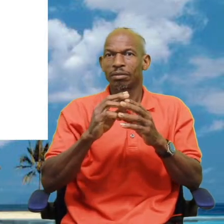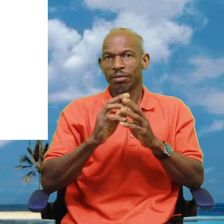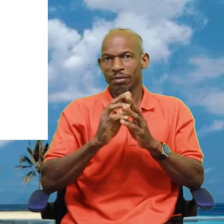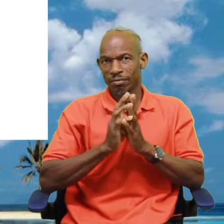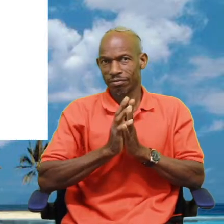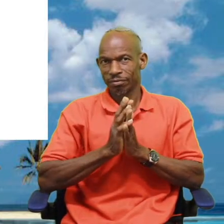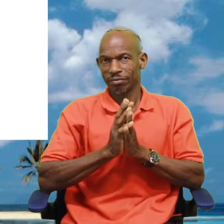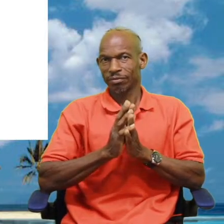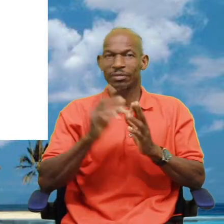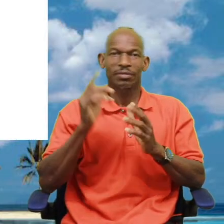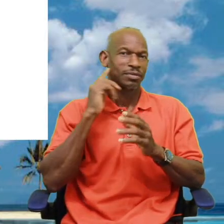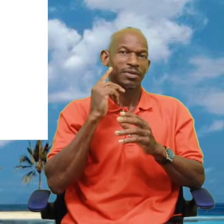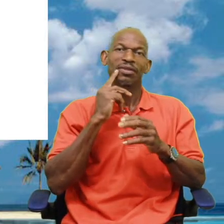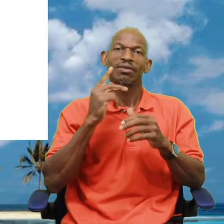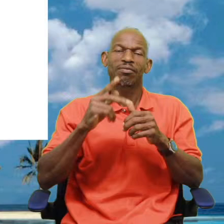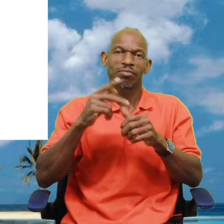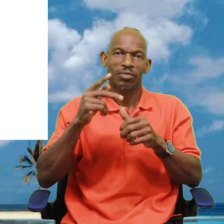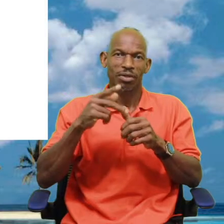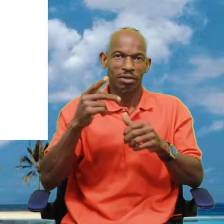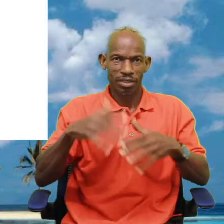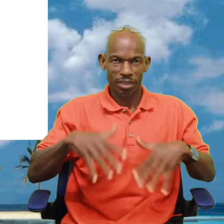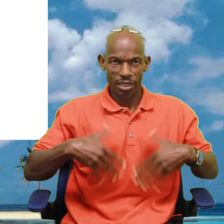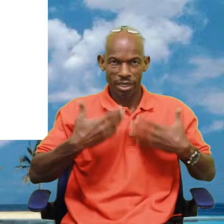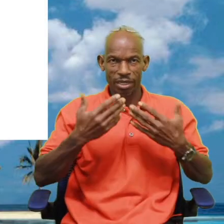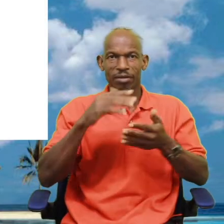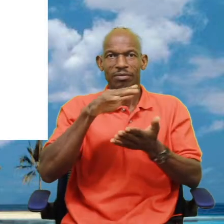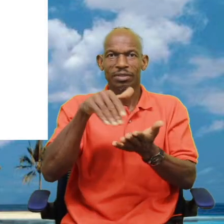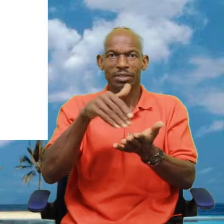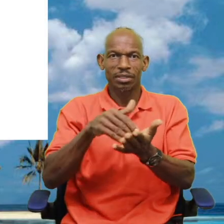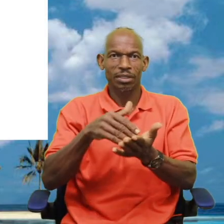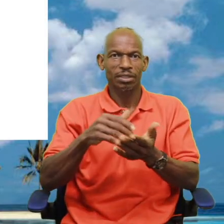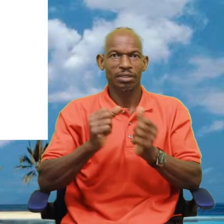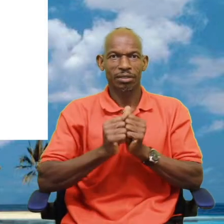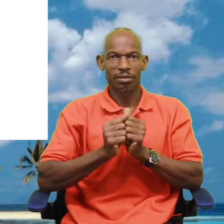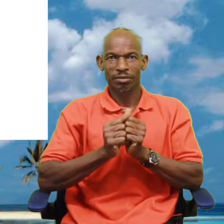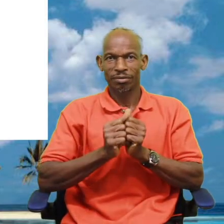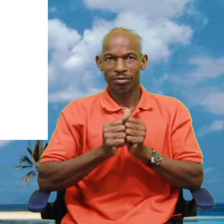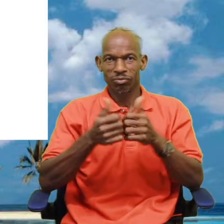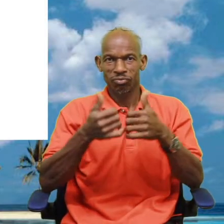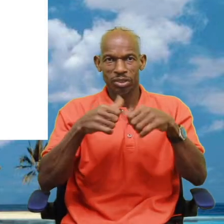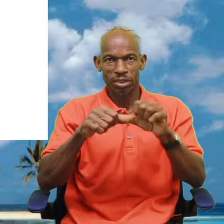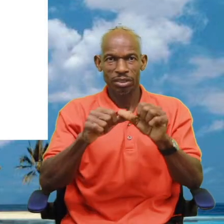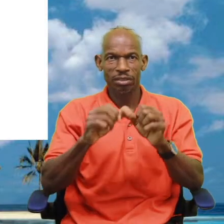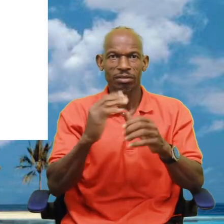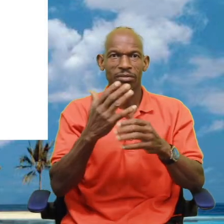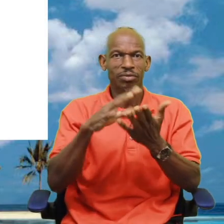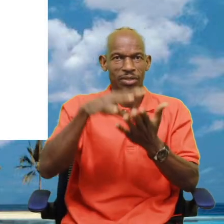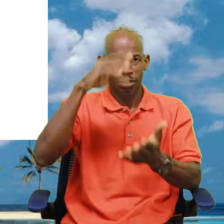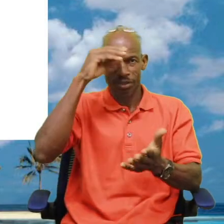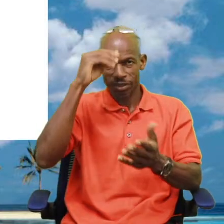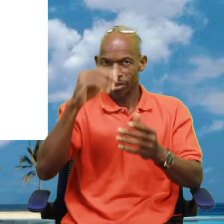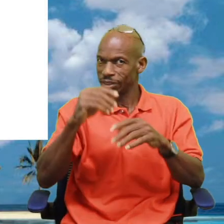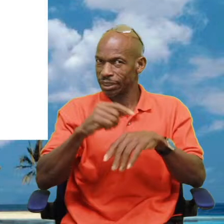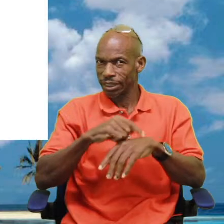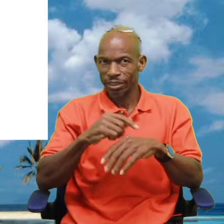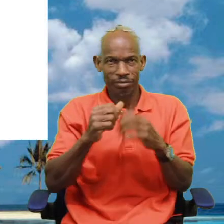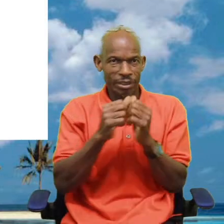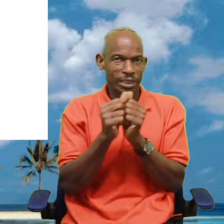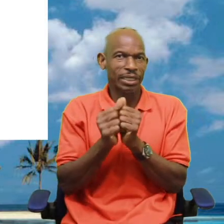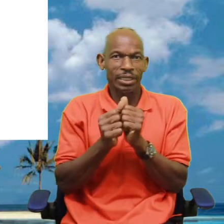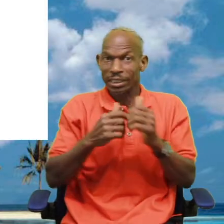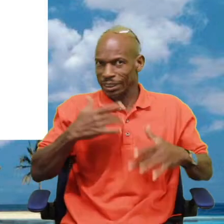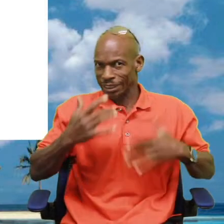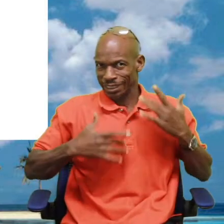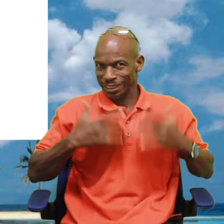We are back again on a Wednesday to continue our learning. And today our